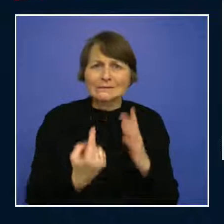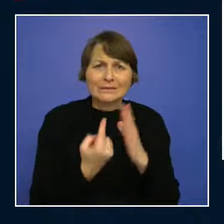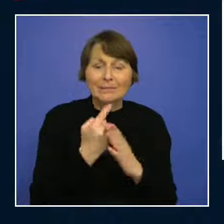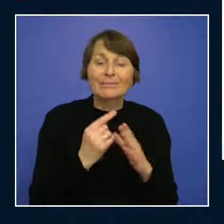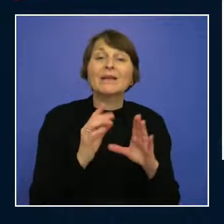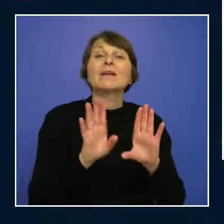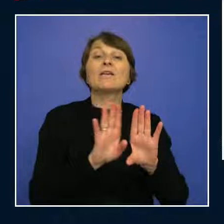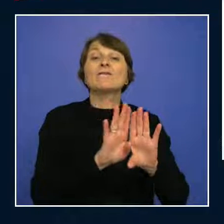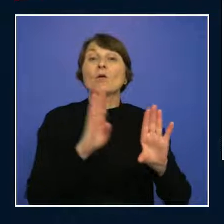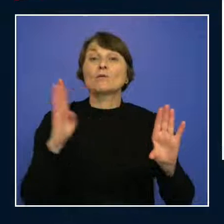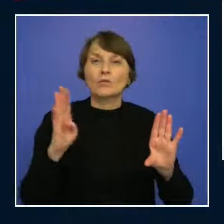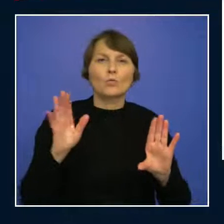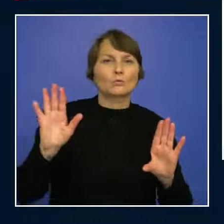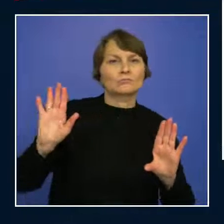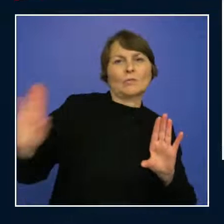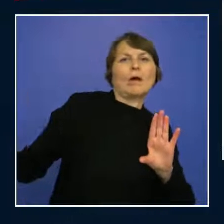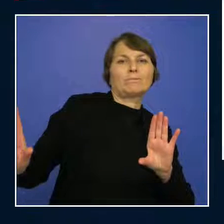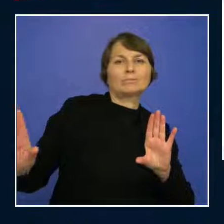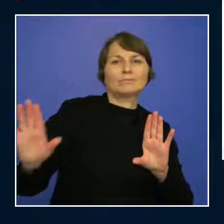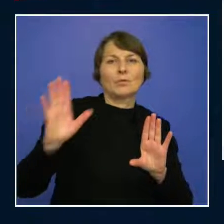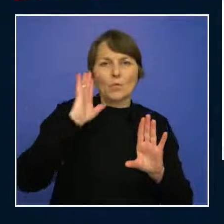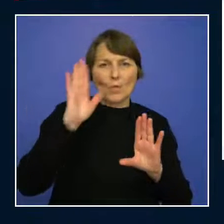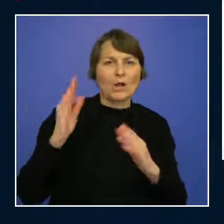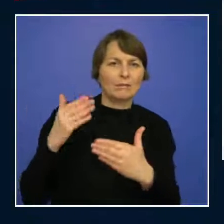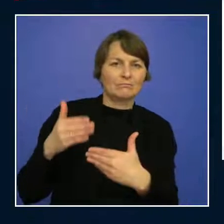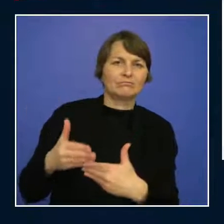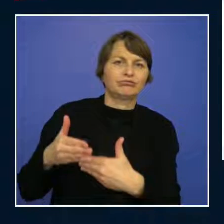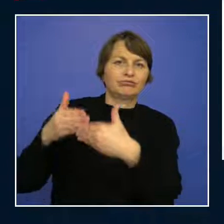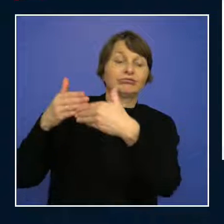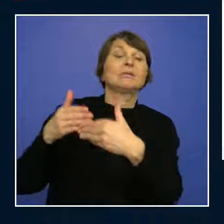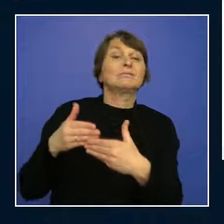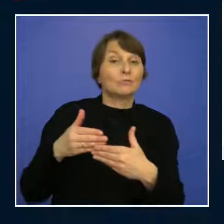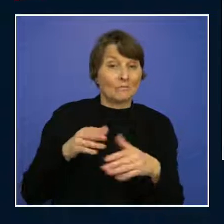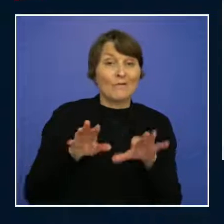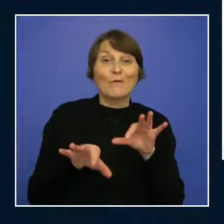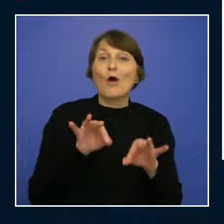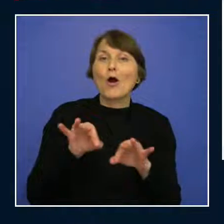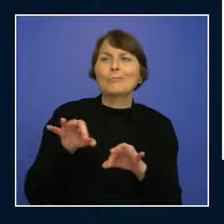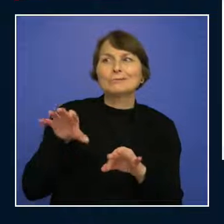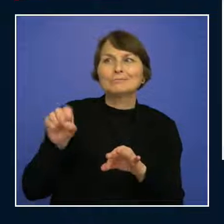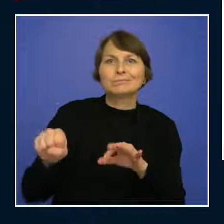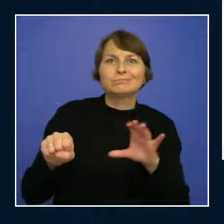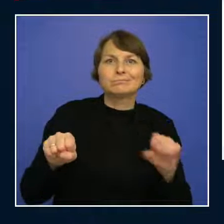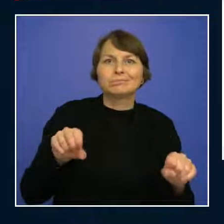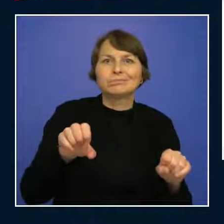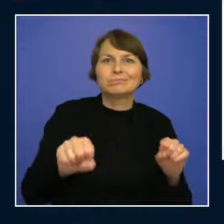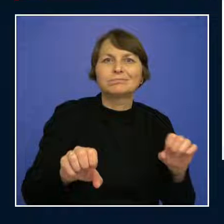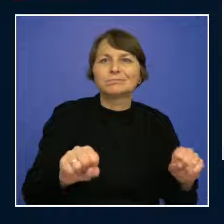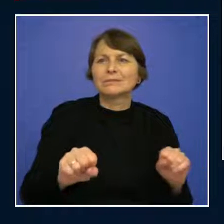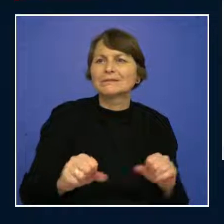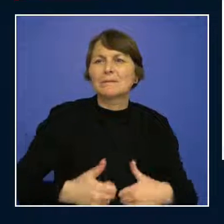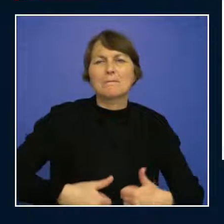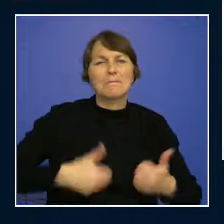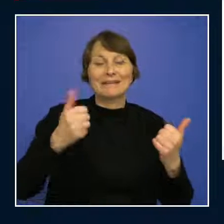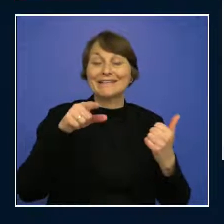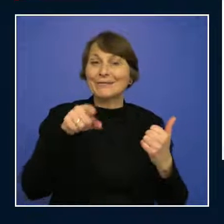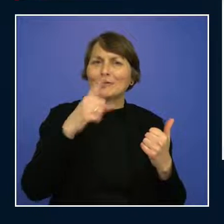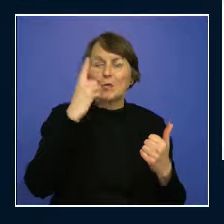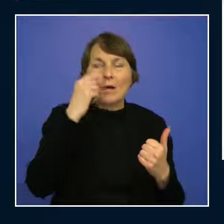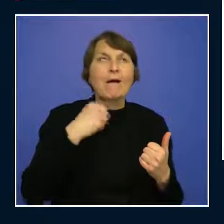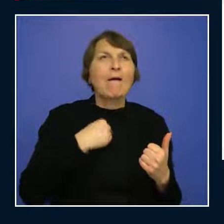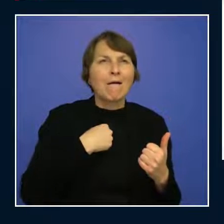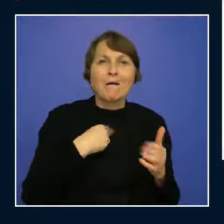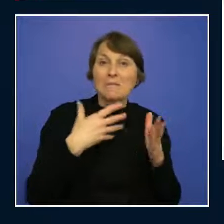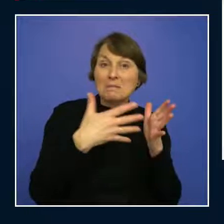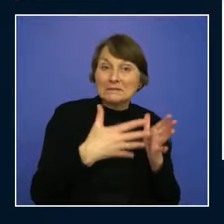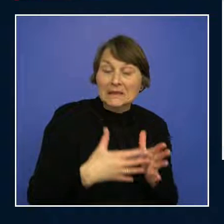stop that. We do have the option to do detection, which is a great option if you are worried about false positives, or you're testing something,